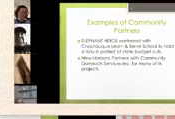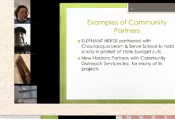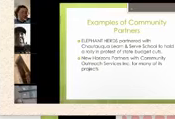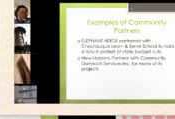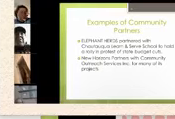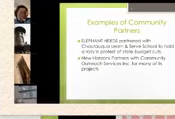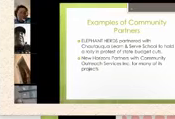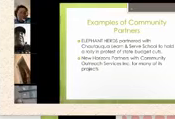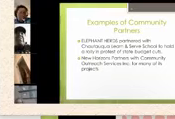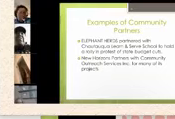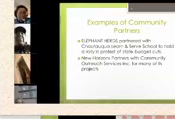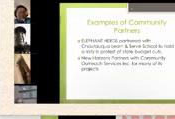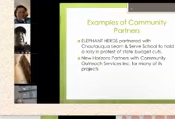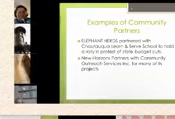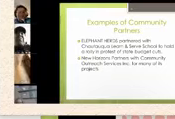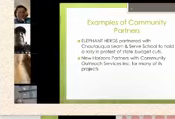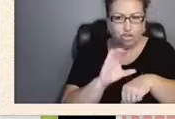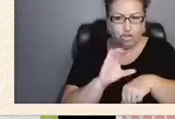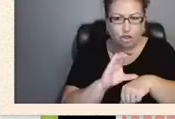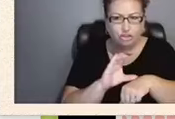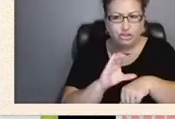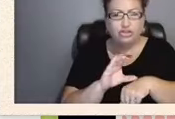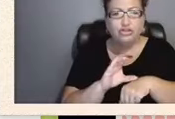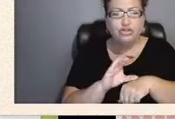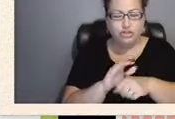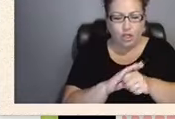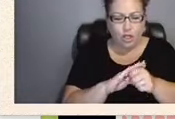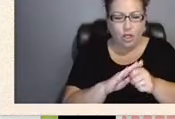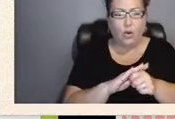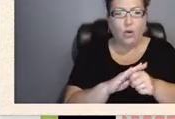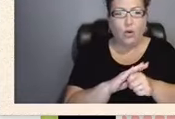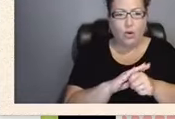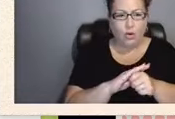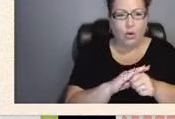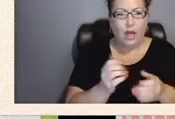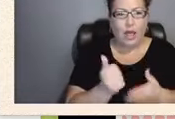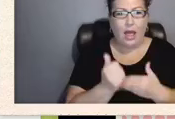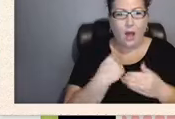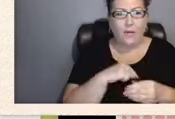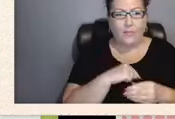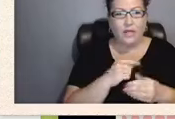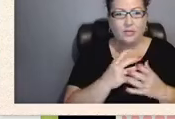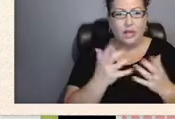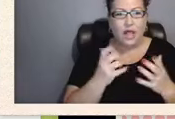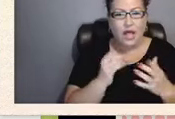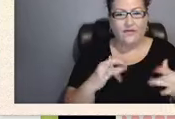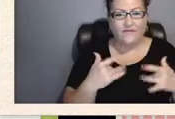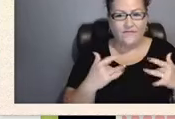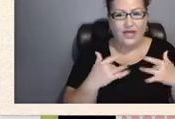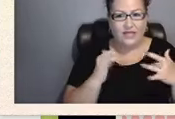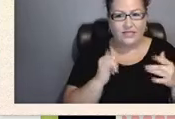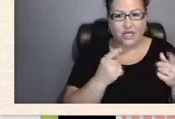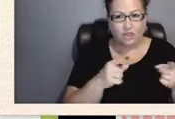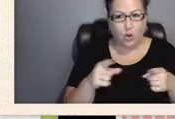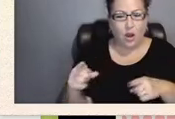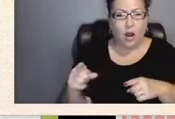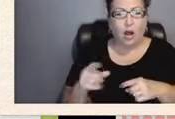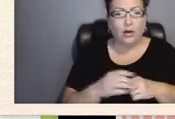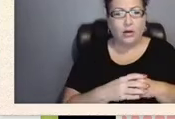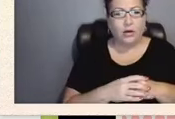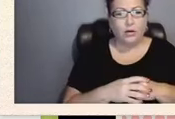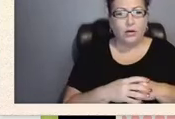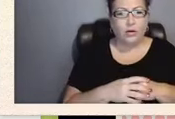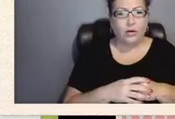church. They help us with a lot of events going on with the mentoring program